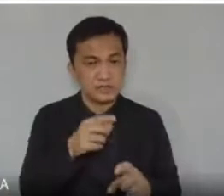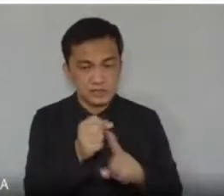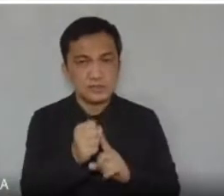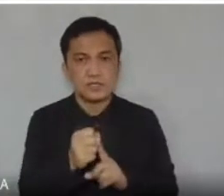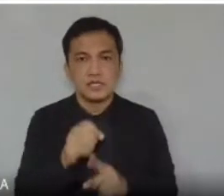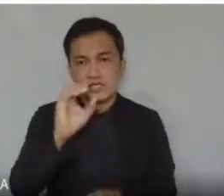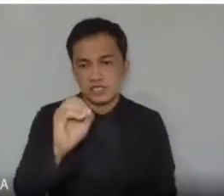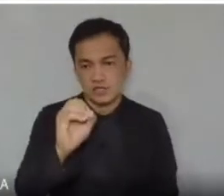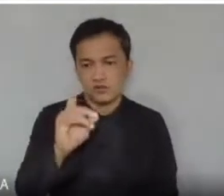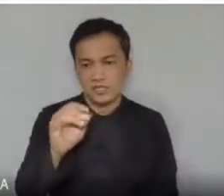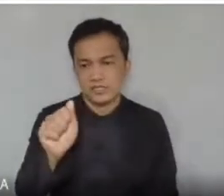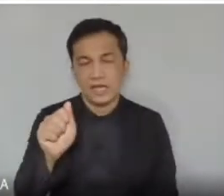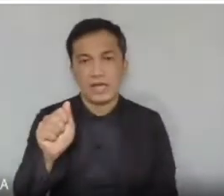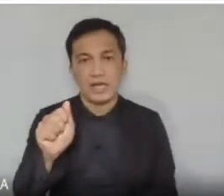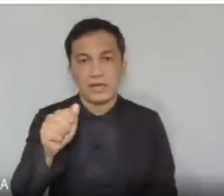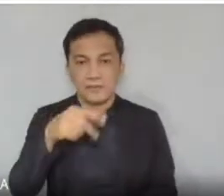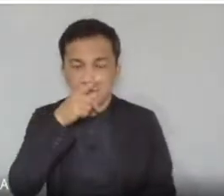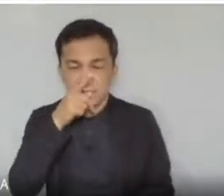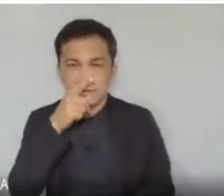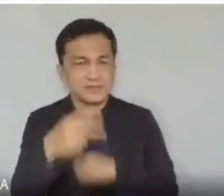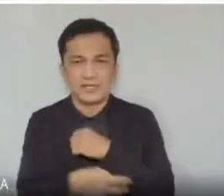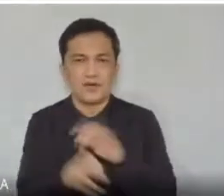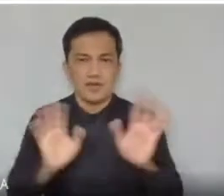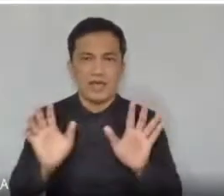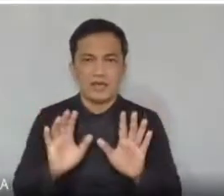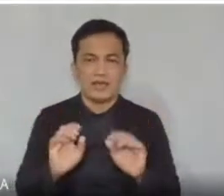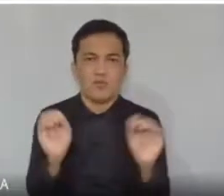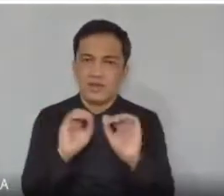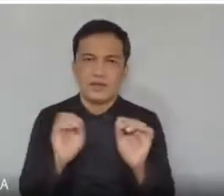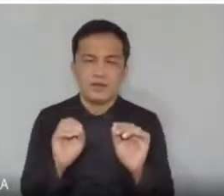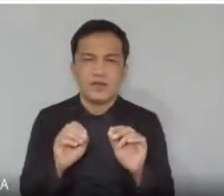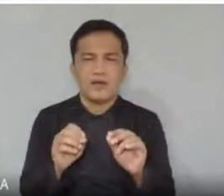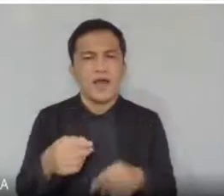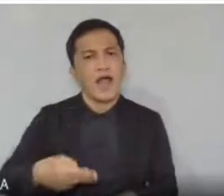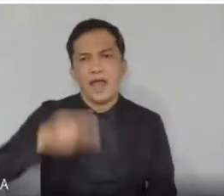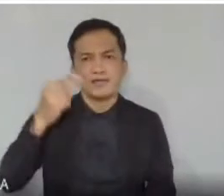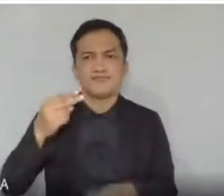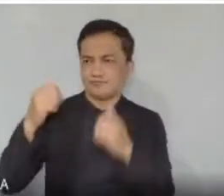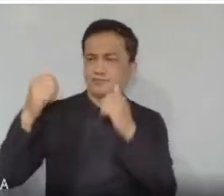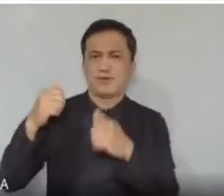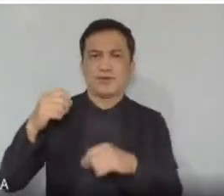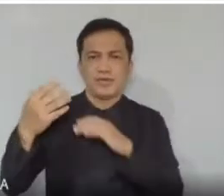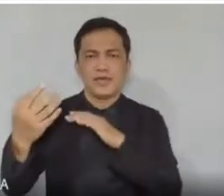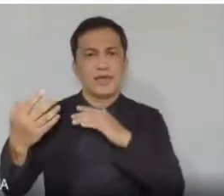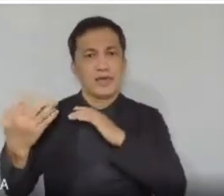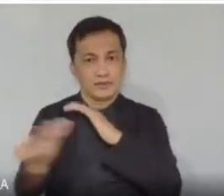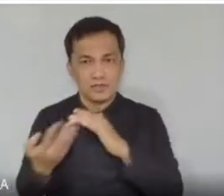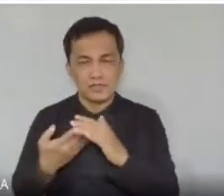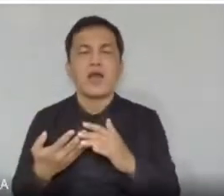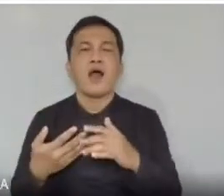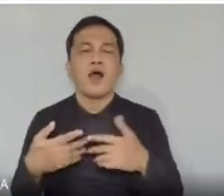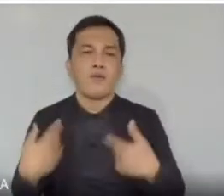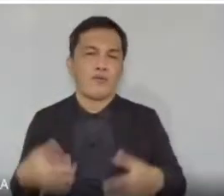there were dropped calls. We want to thank those who actually made their calls,